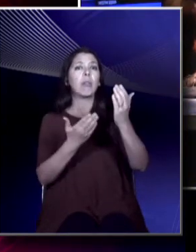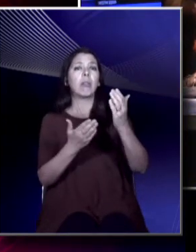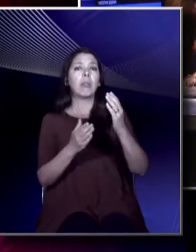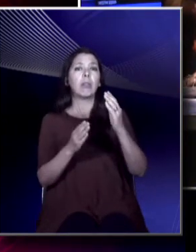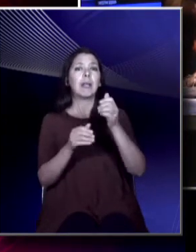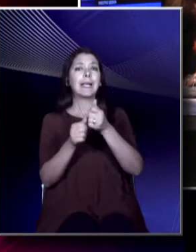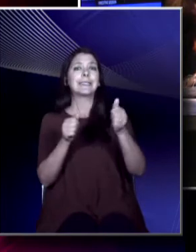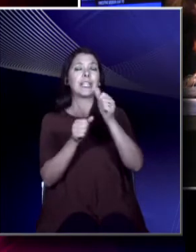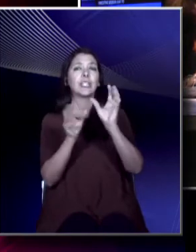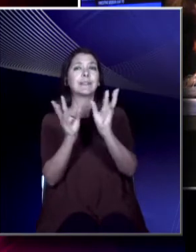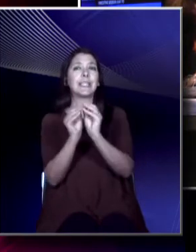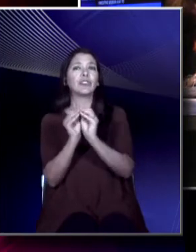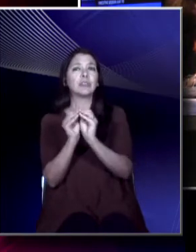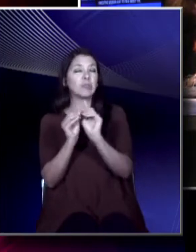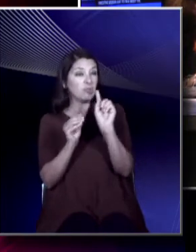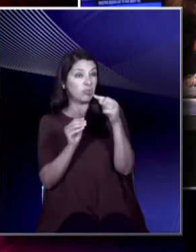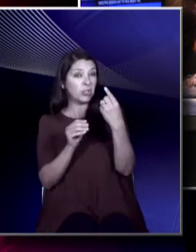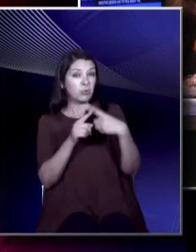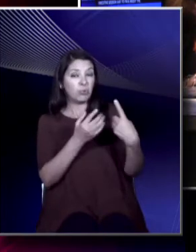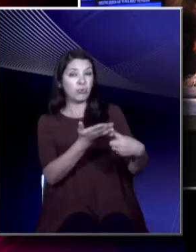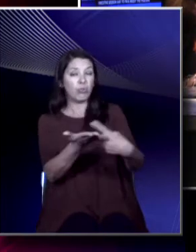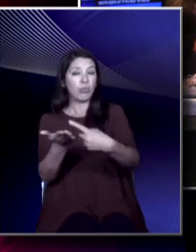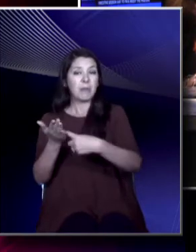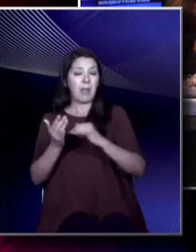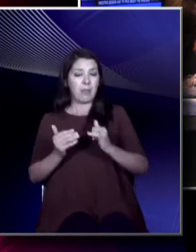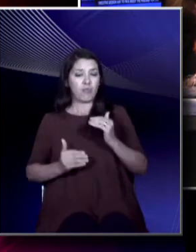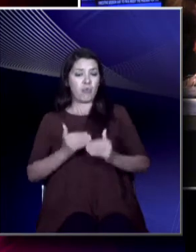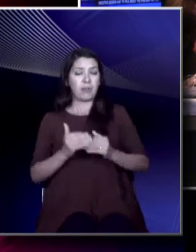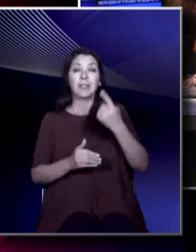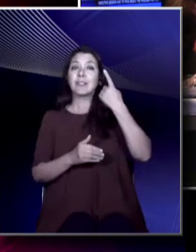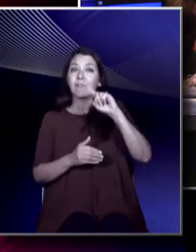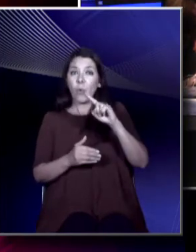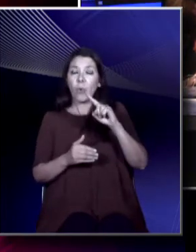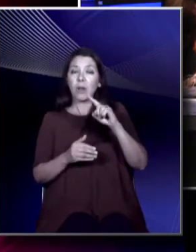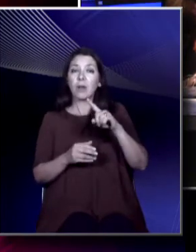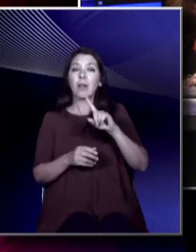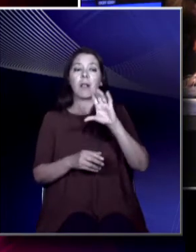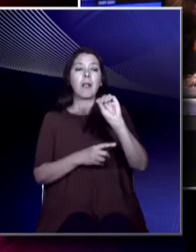to talk about the process for the consent agenda?